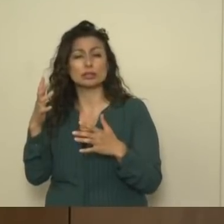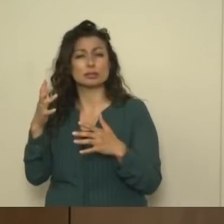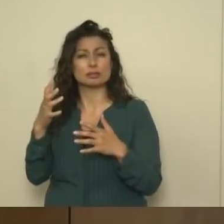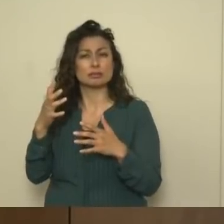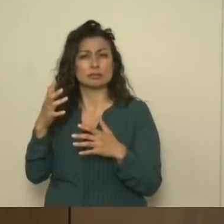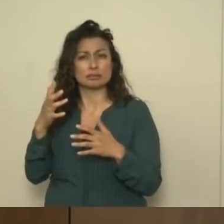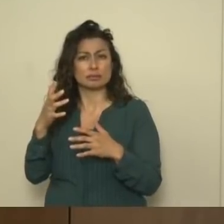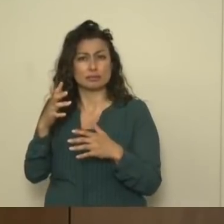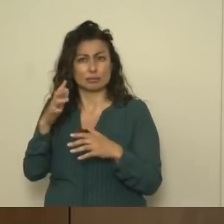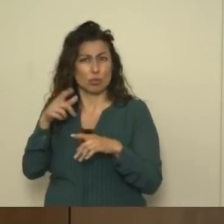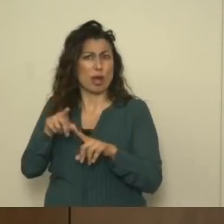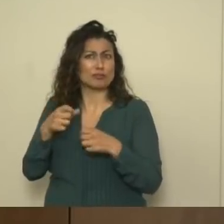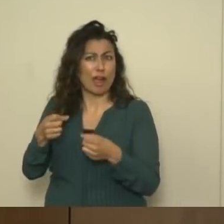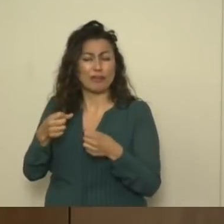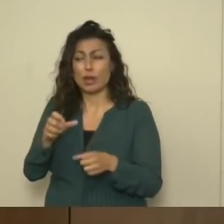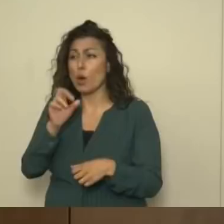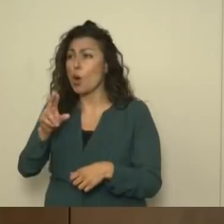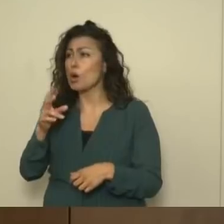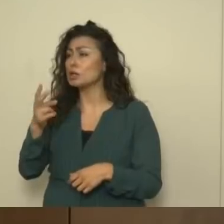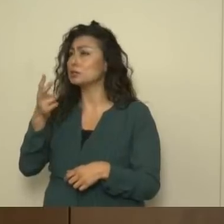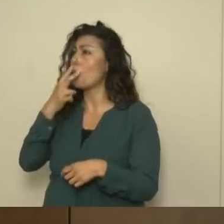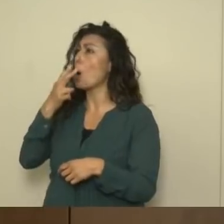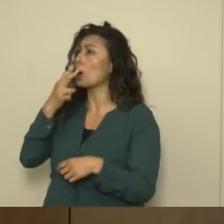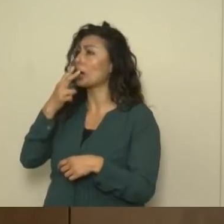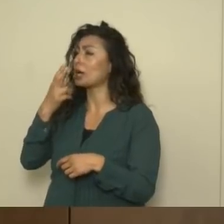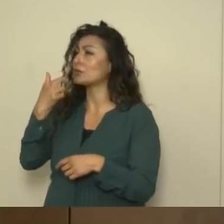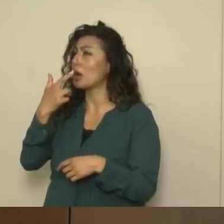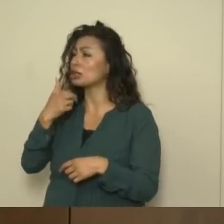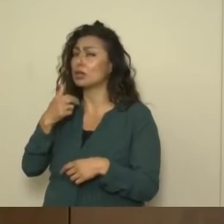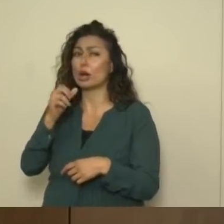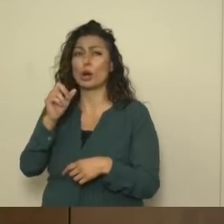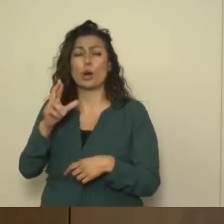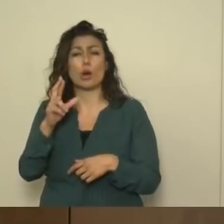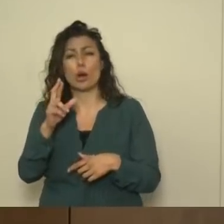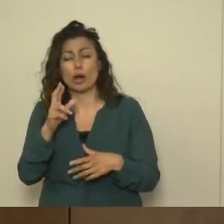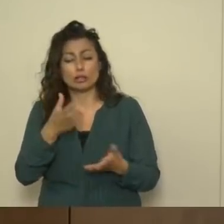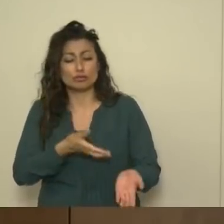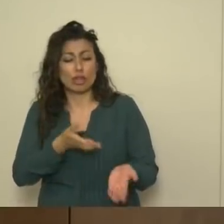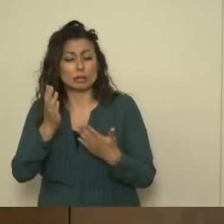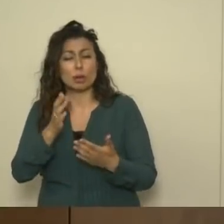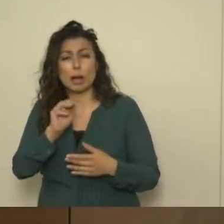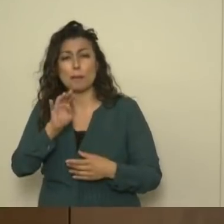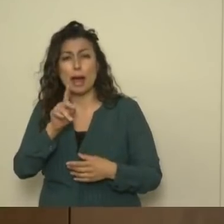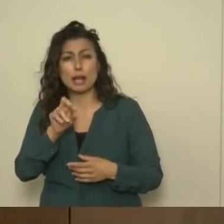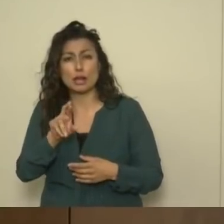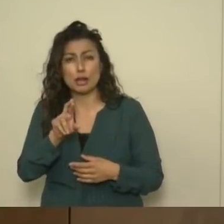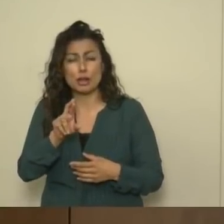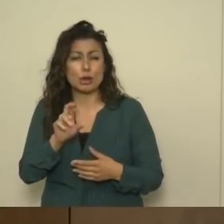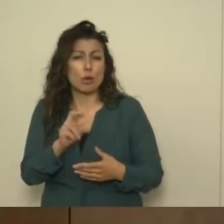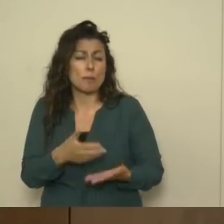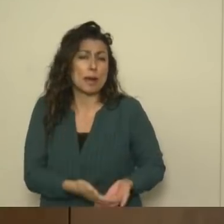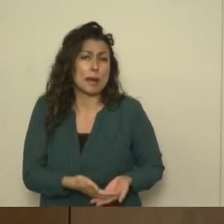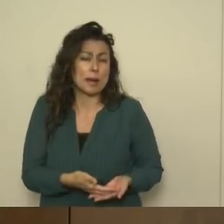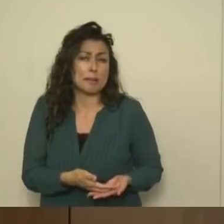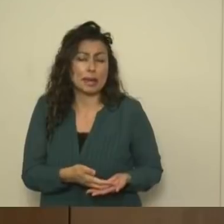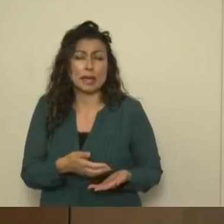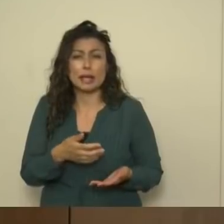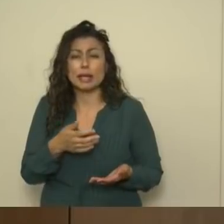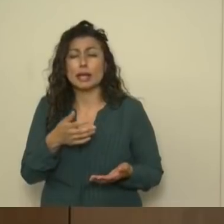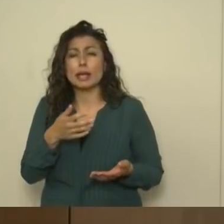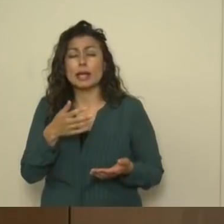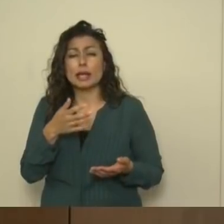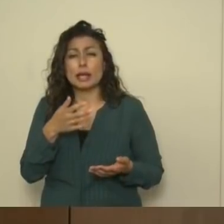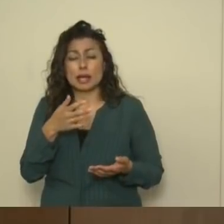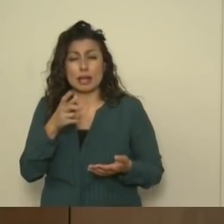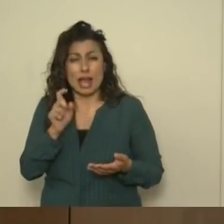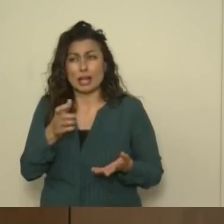were smoking in a restaurant, or they were transporting a minor, an infant, that